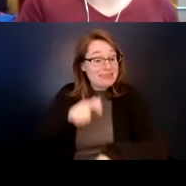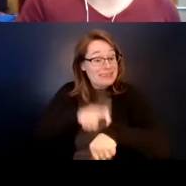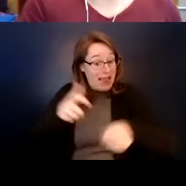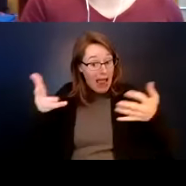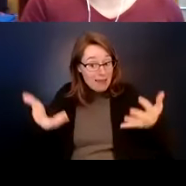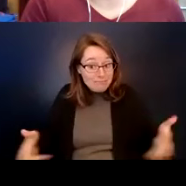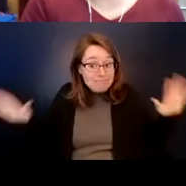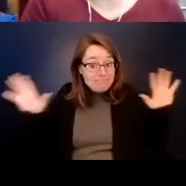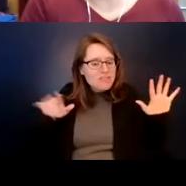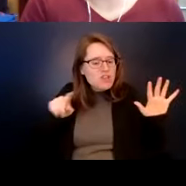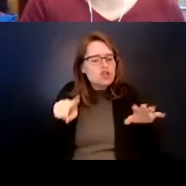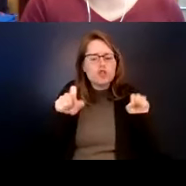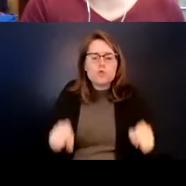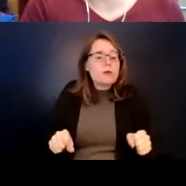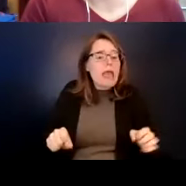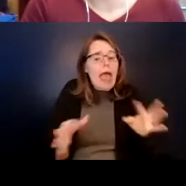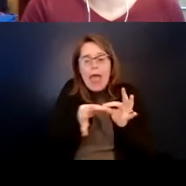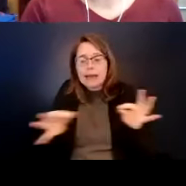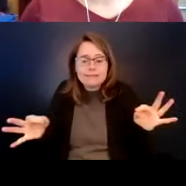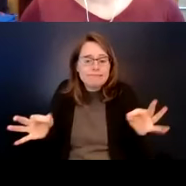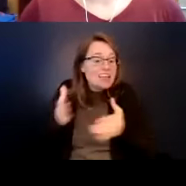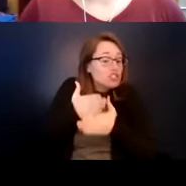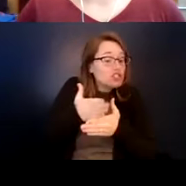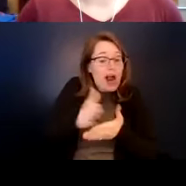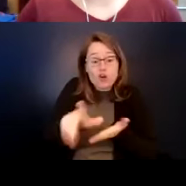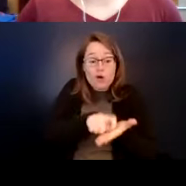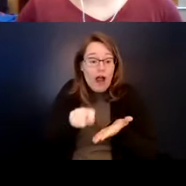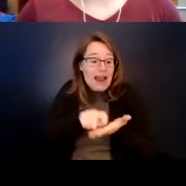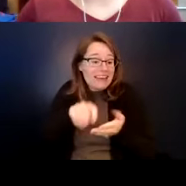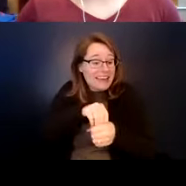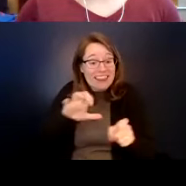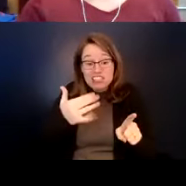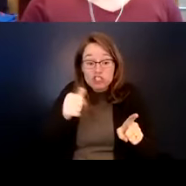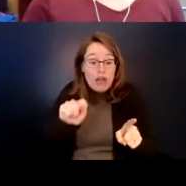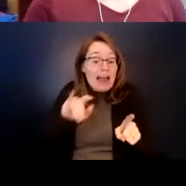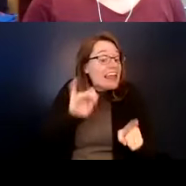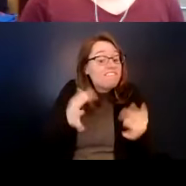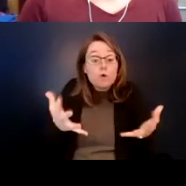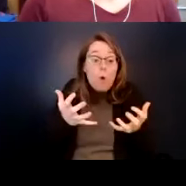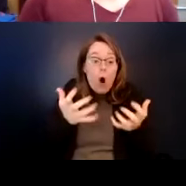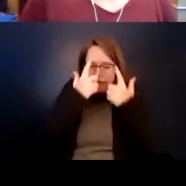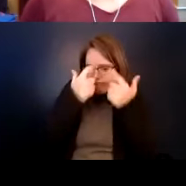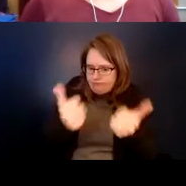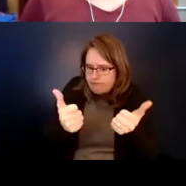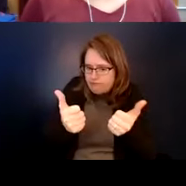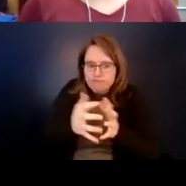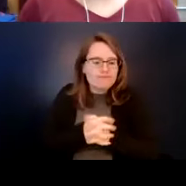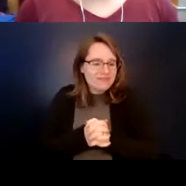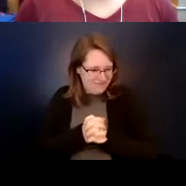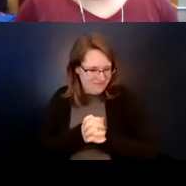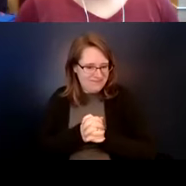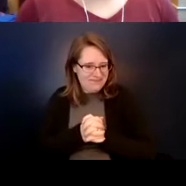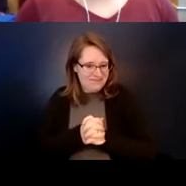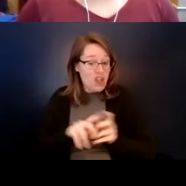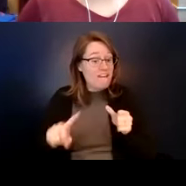absolutely welcome to share bits and pieces of your writing in the chat, but only if you want to. So this first prompt